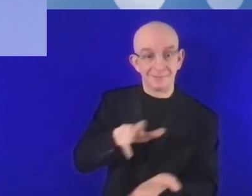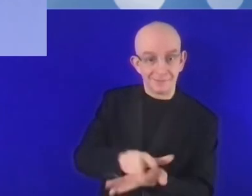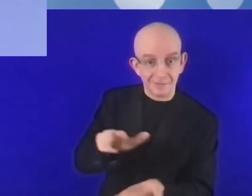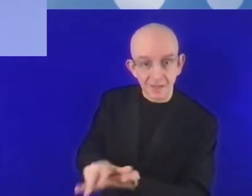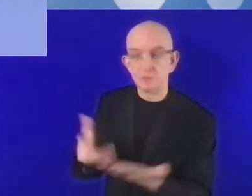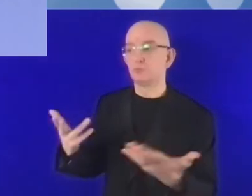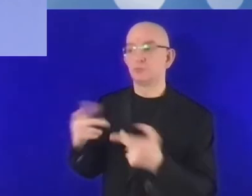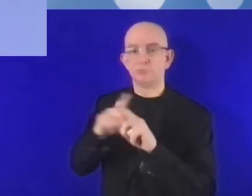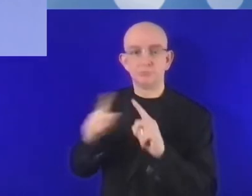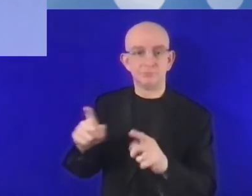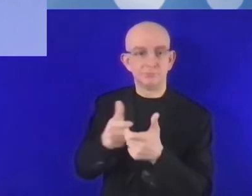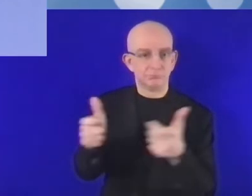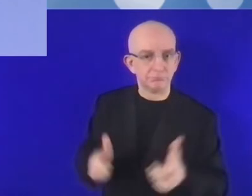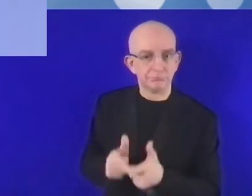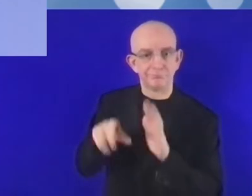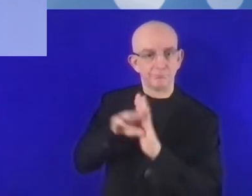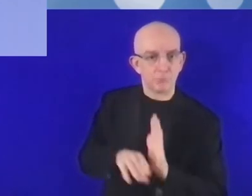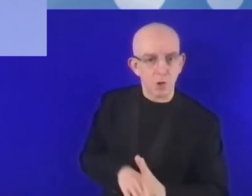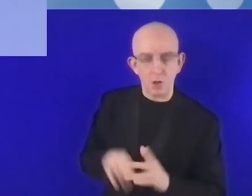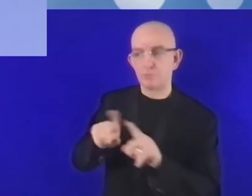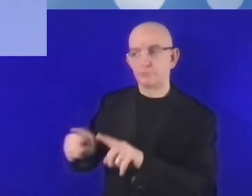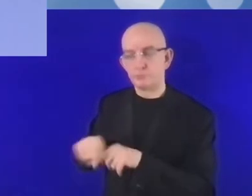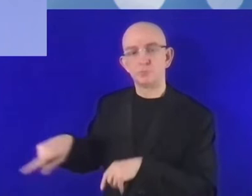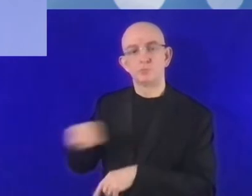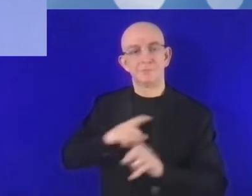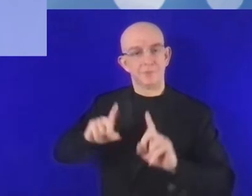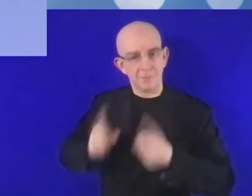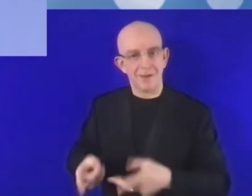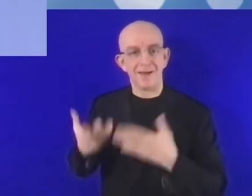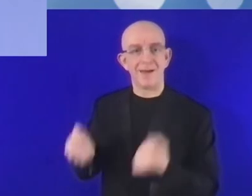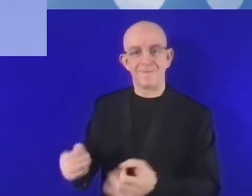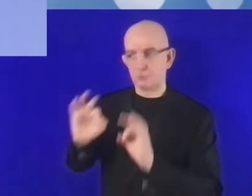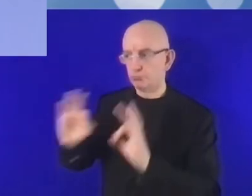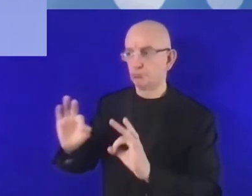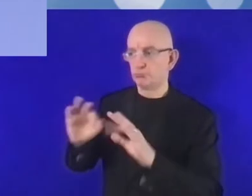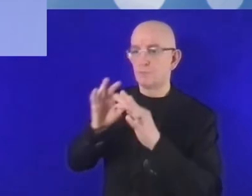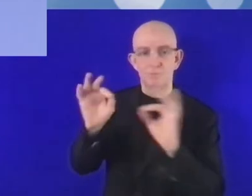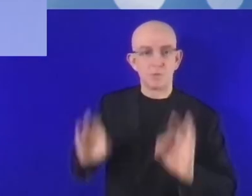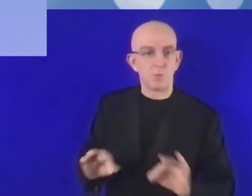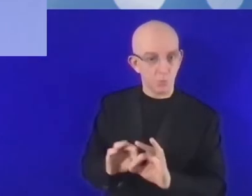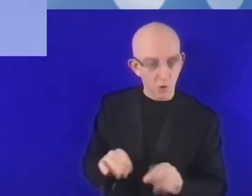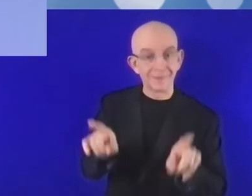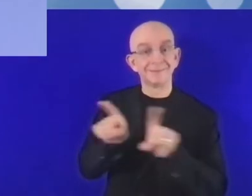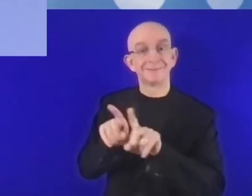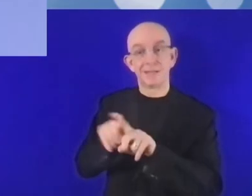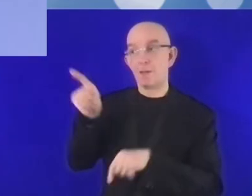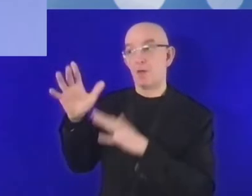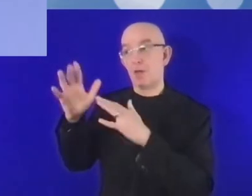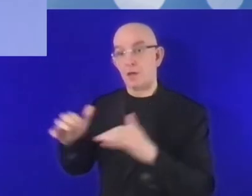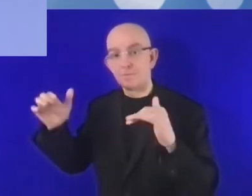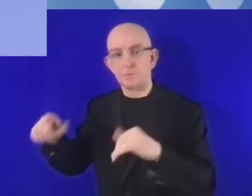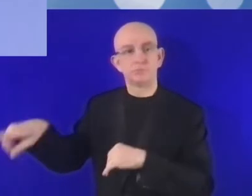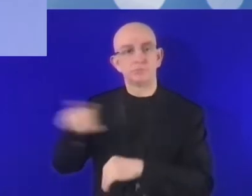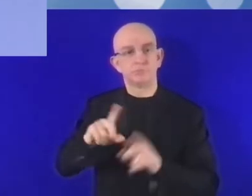also government should consider tax and custom related incentives financial incentives administrative